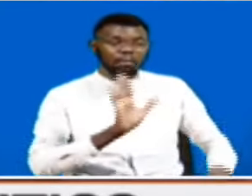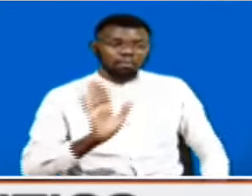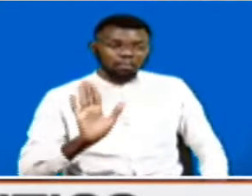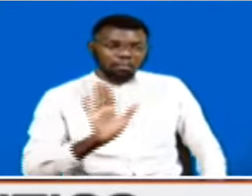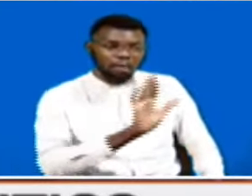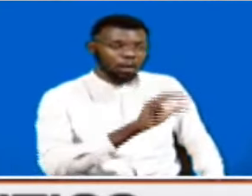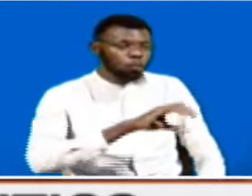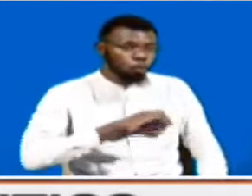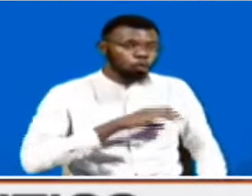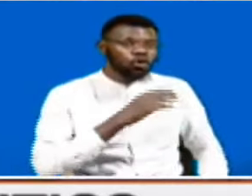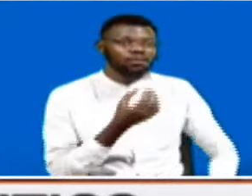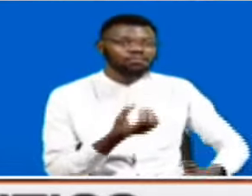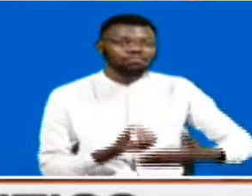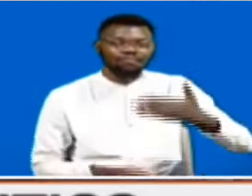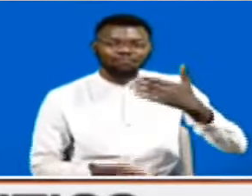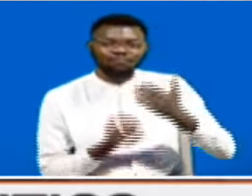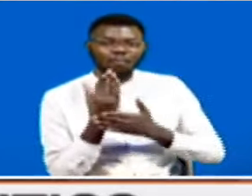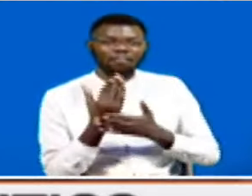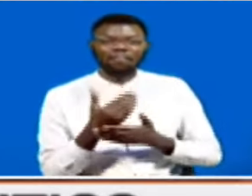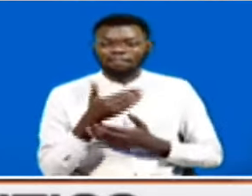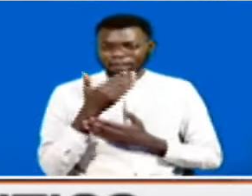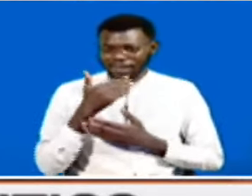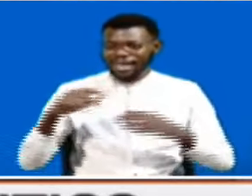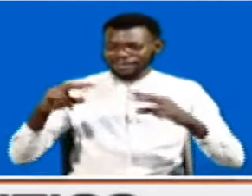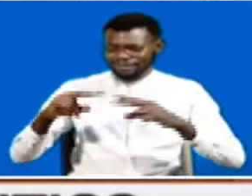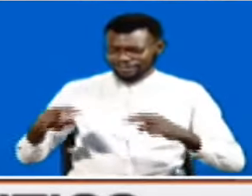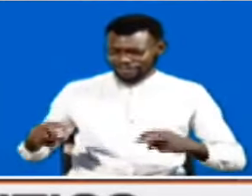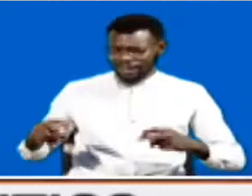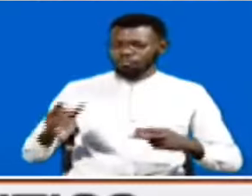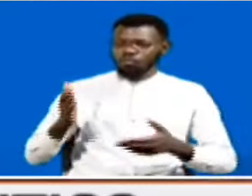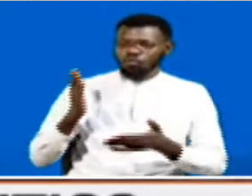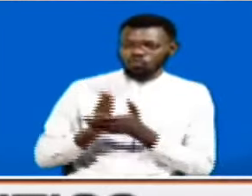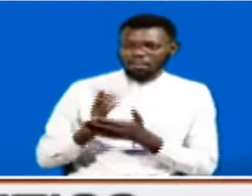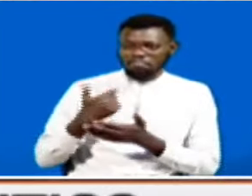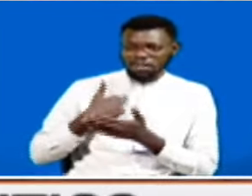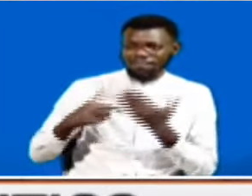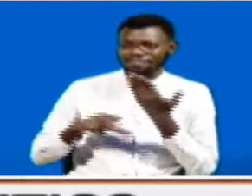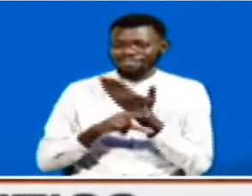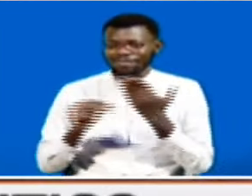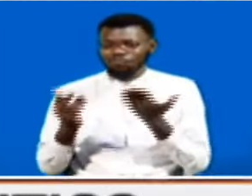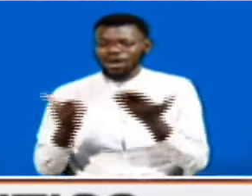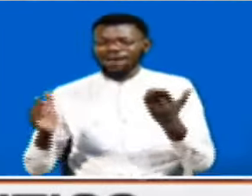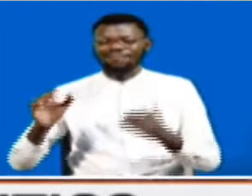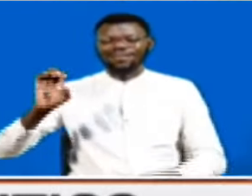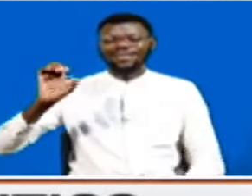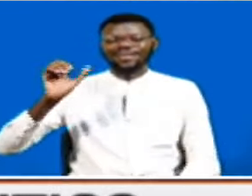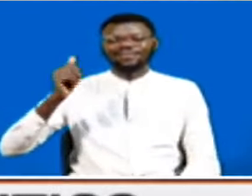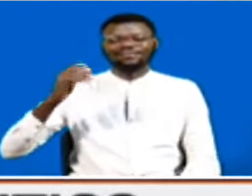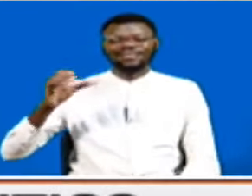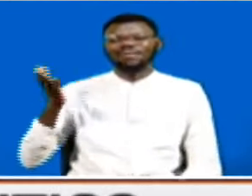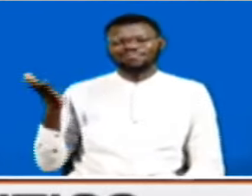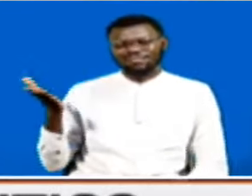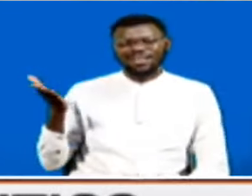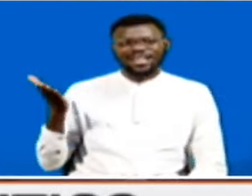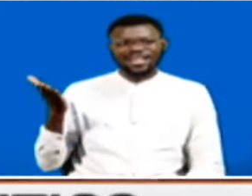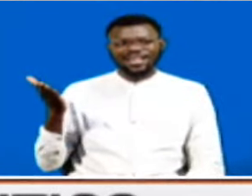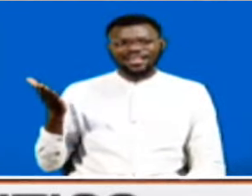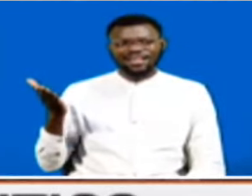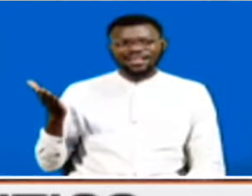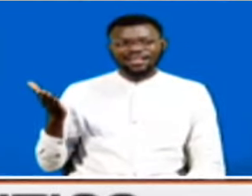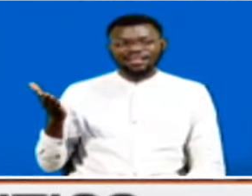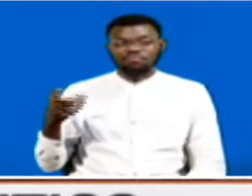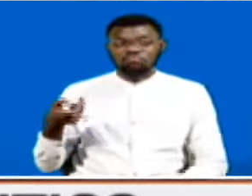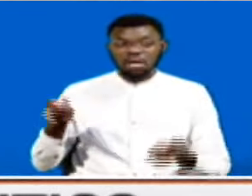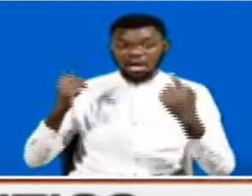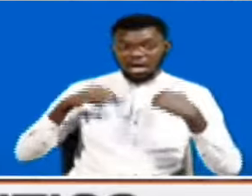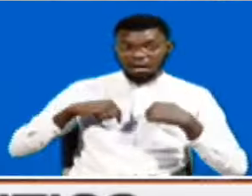I would want someone to confirm if Oparanya did that. Mm-hmm. Yeah, the ESCC, they are there. The people who are auditing me